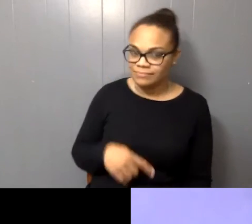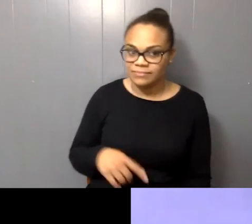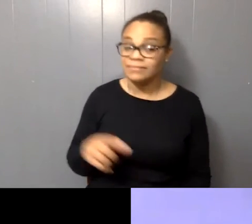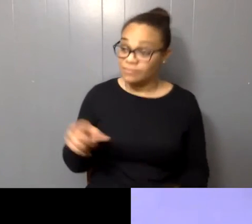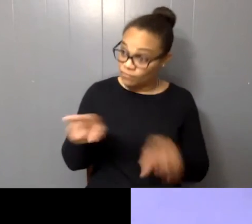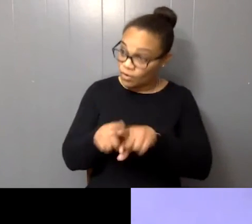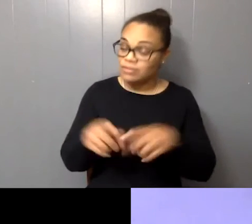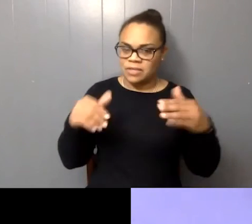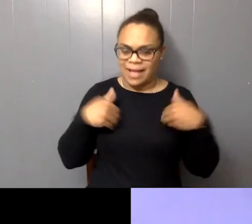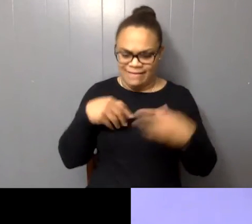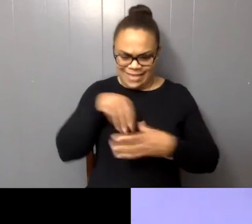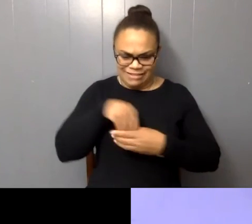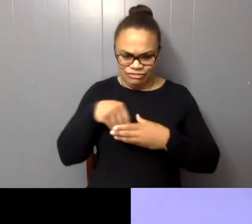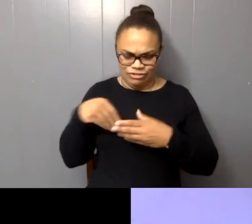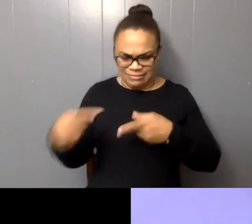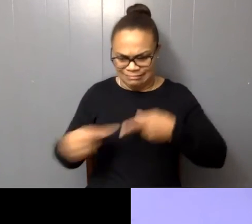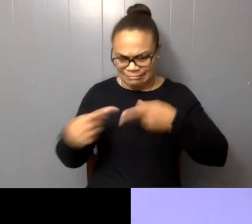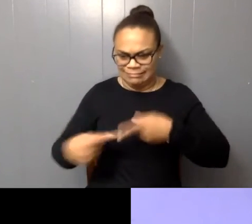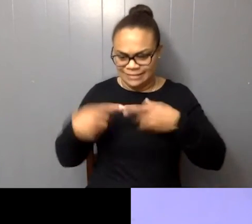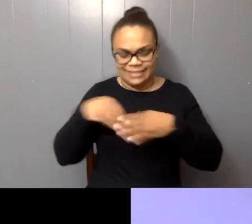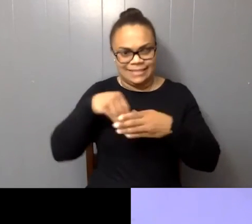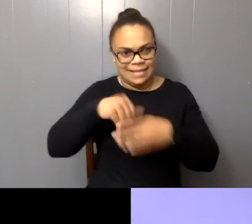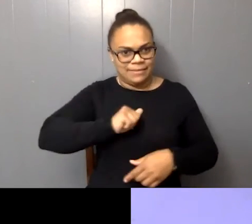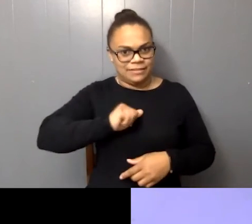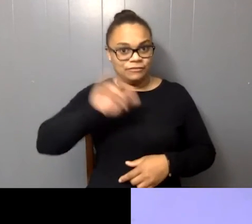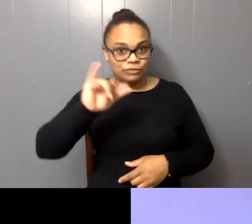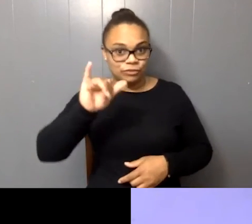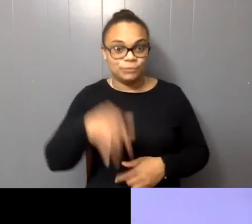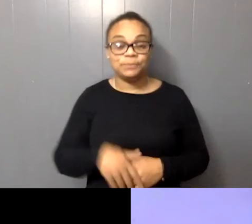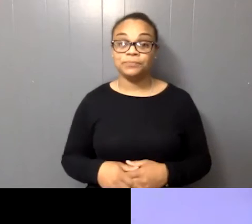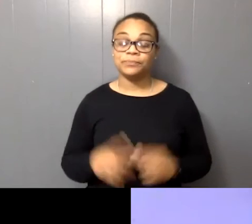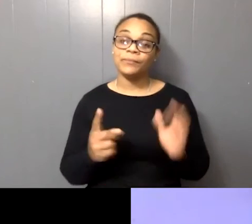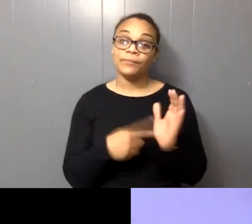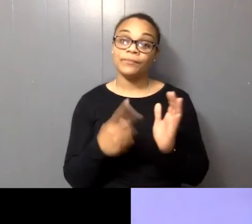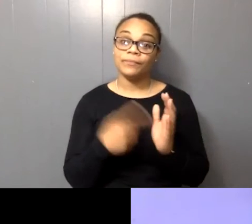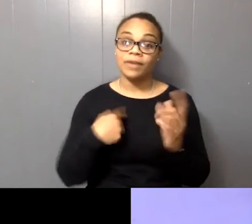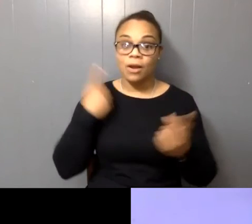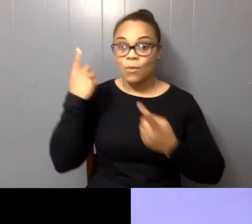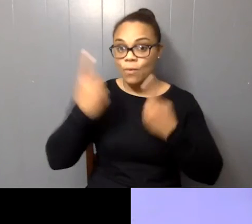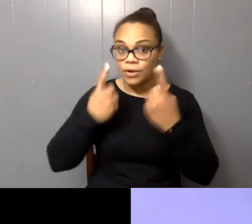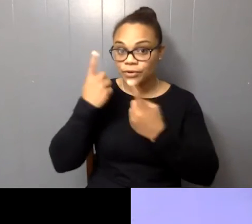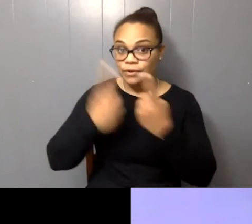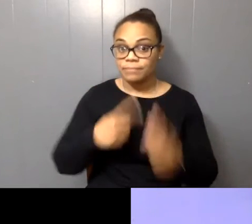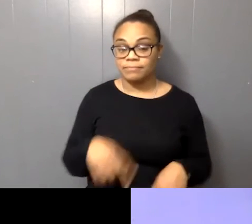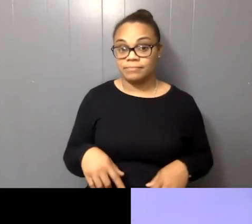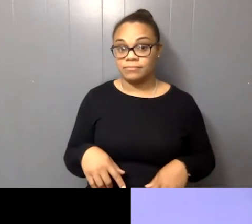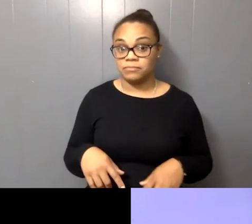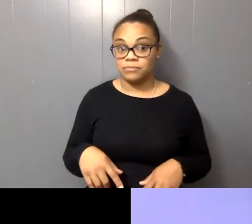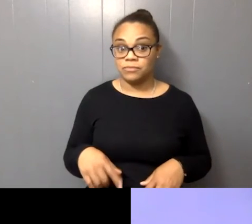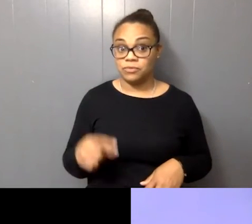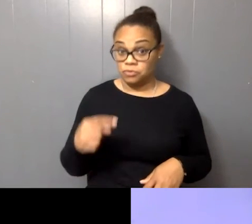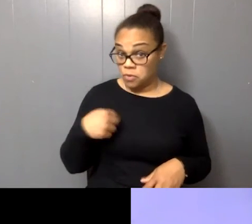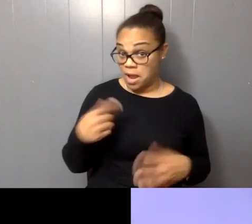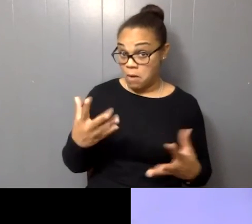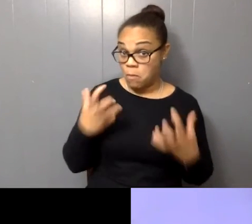within myself too, because sometimes I'll wonder like, do I want to be more attracted to women